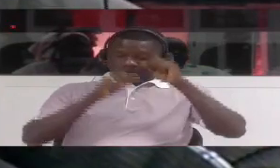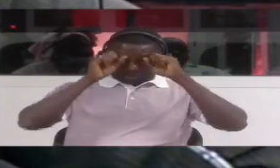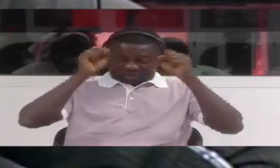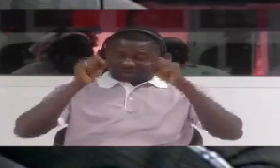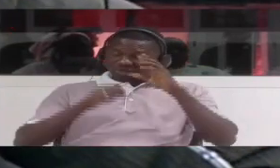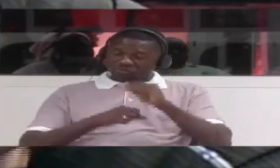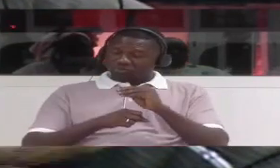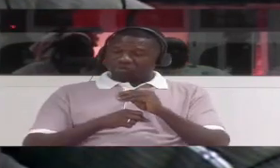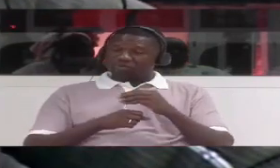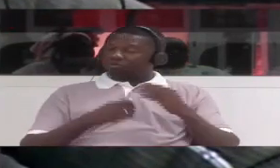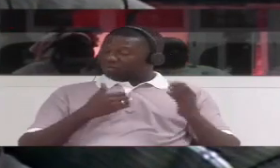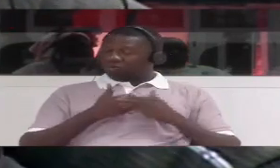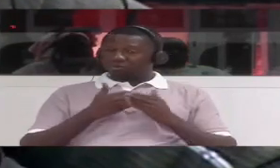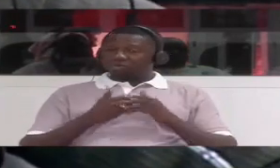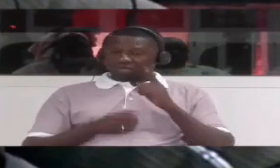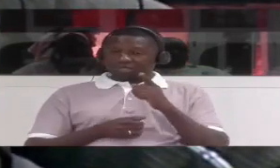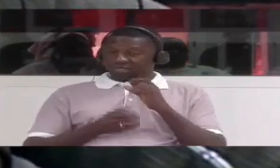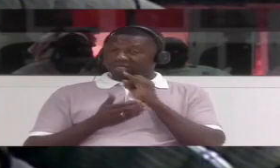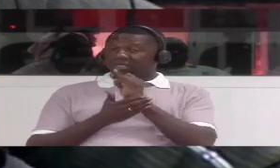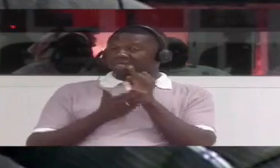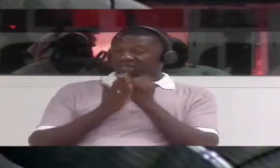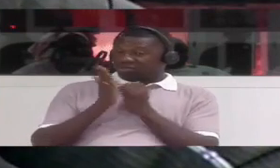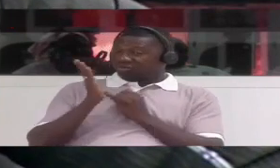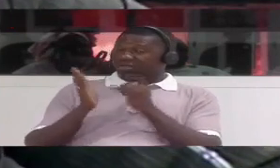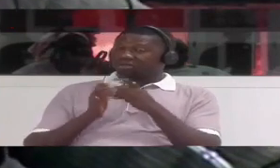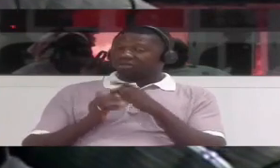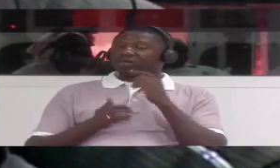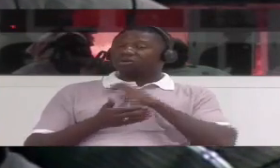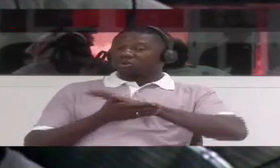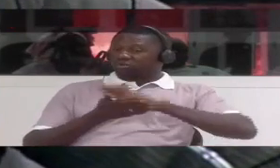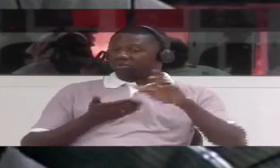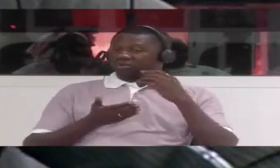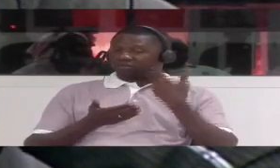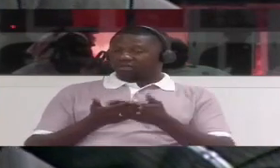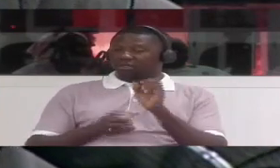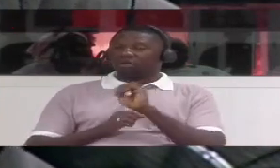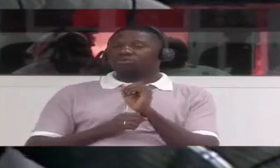still issues that still need to be completely dealt with.